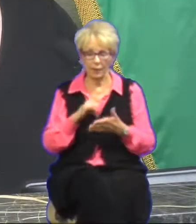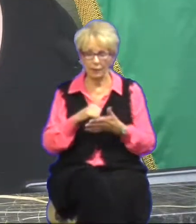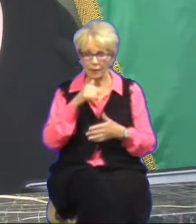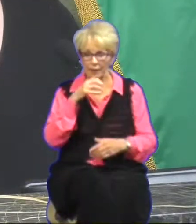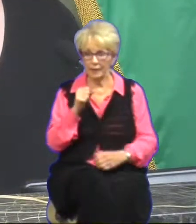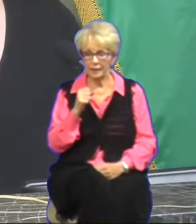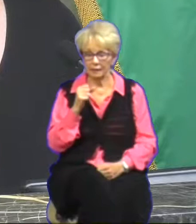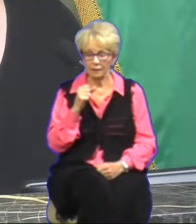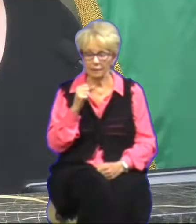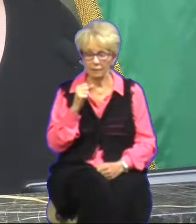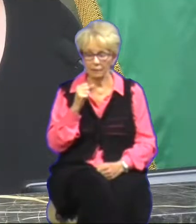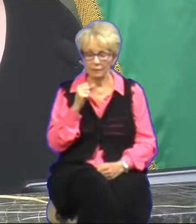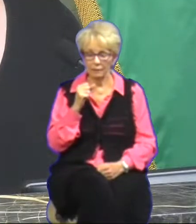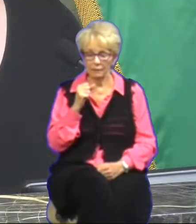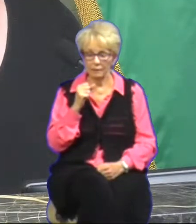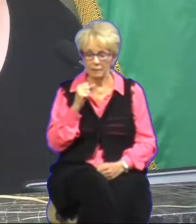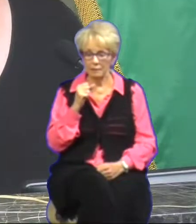the